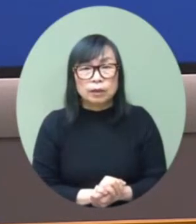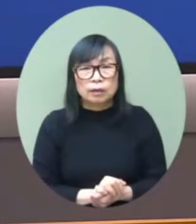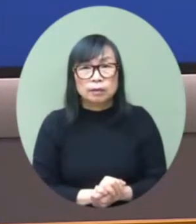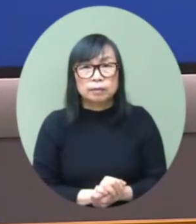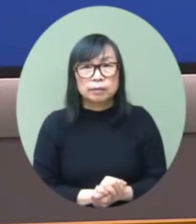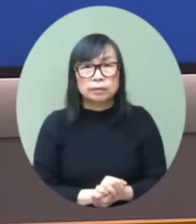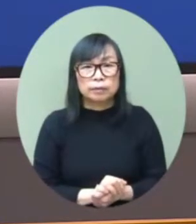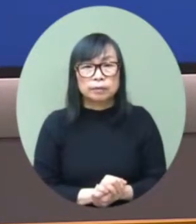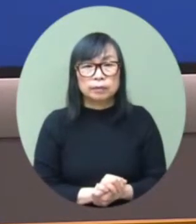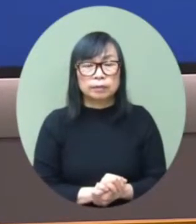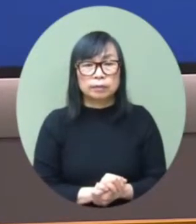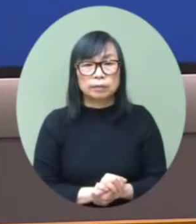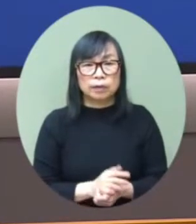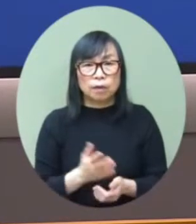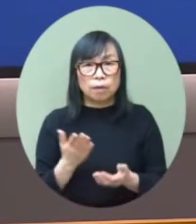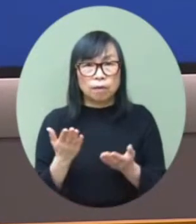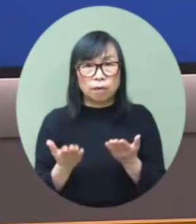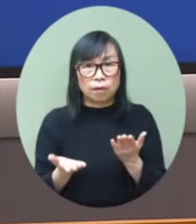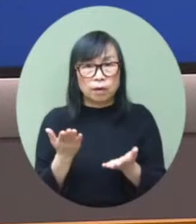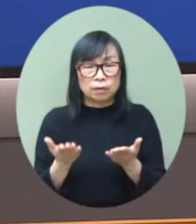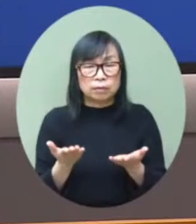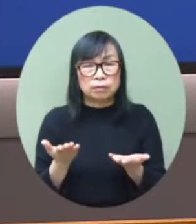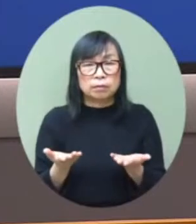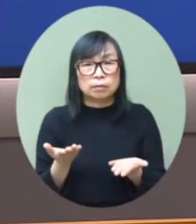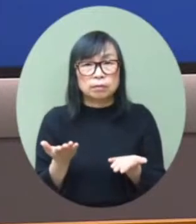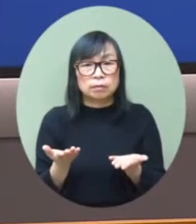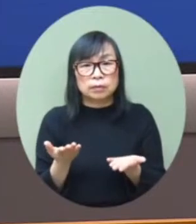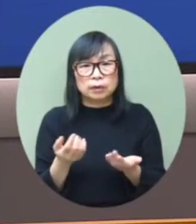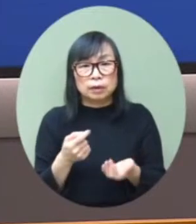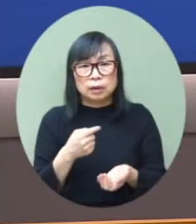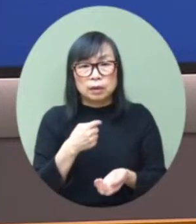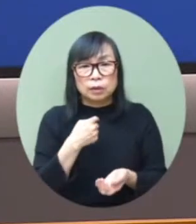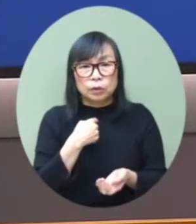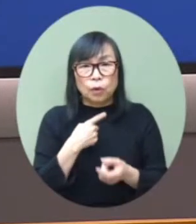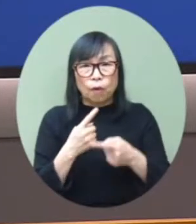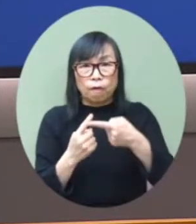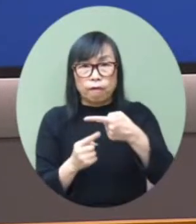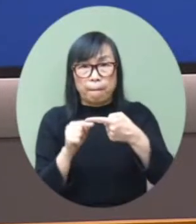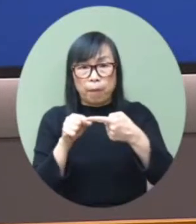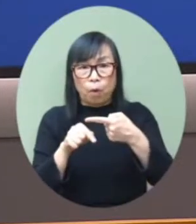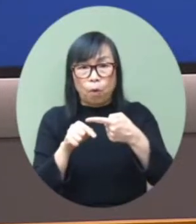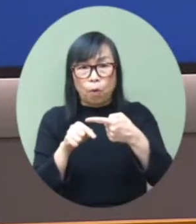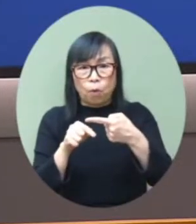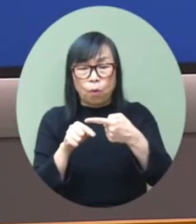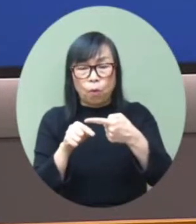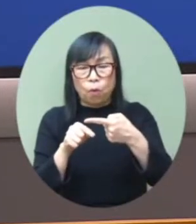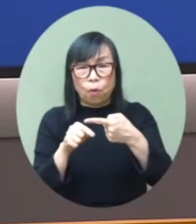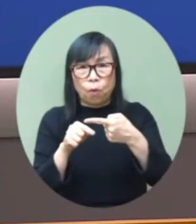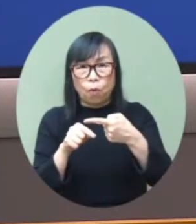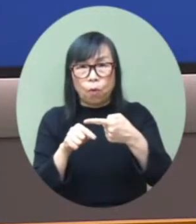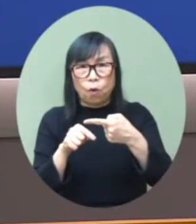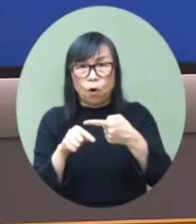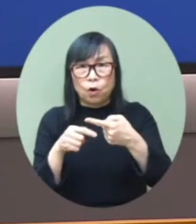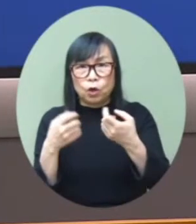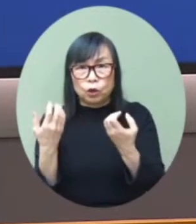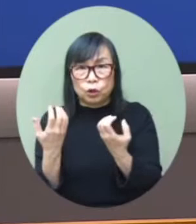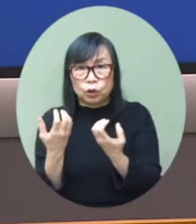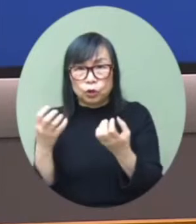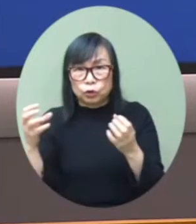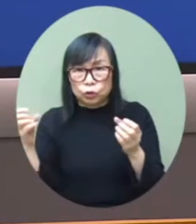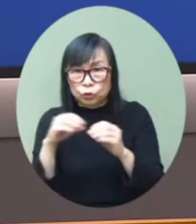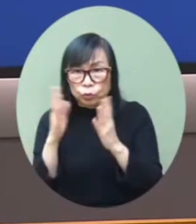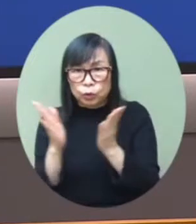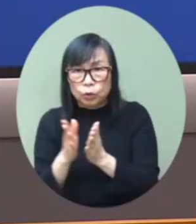grand total number of infected cases as the denominator to calculate the fatality